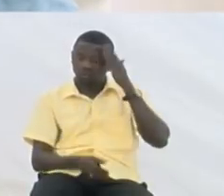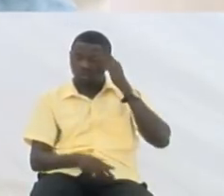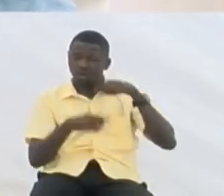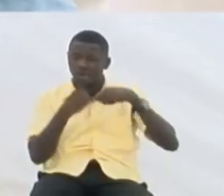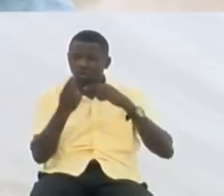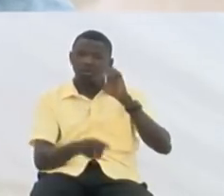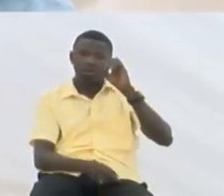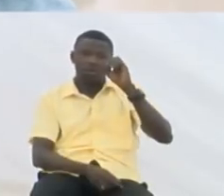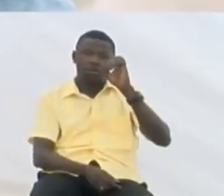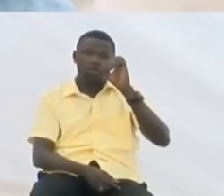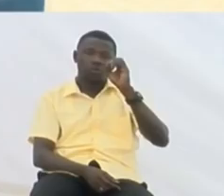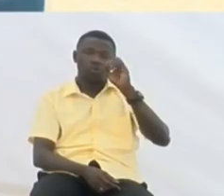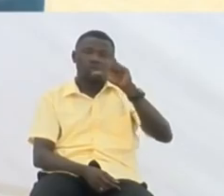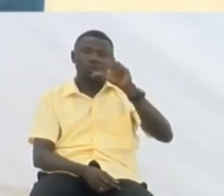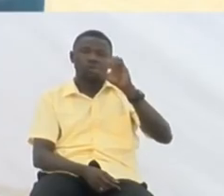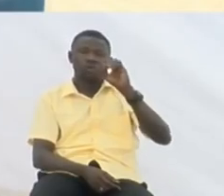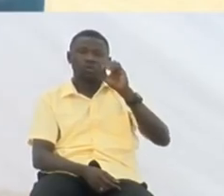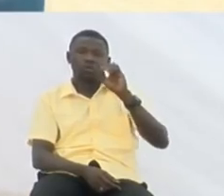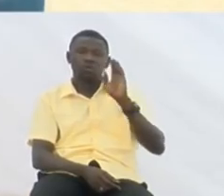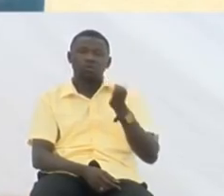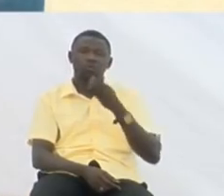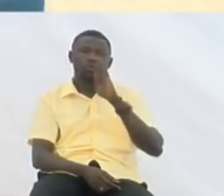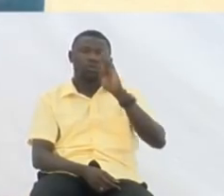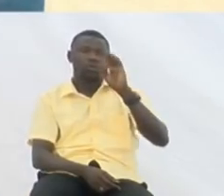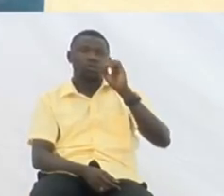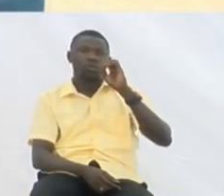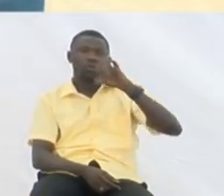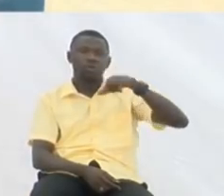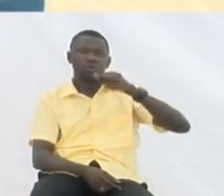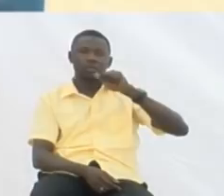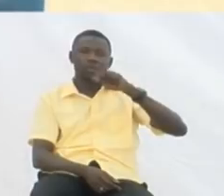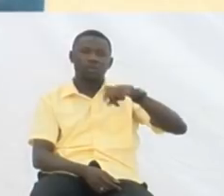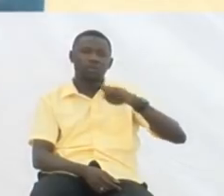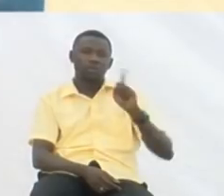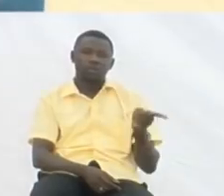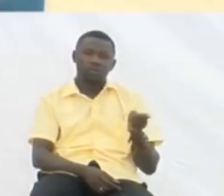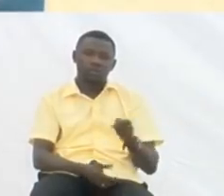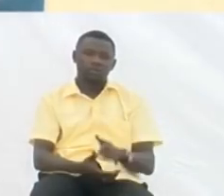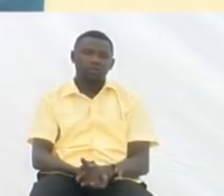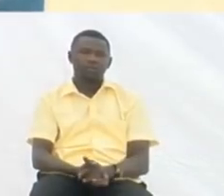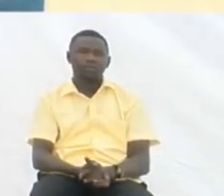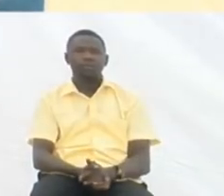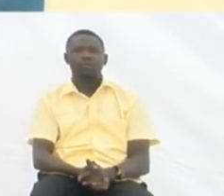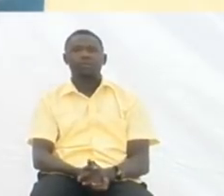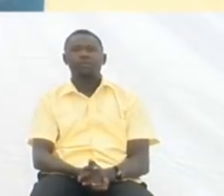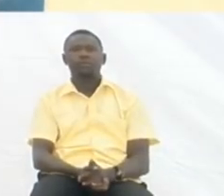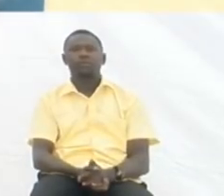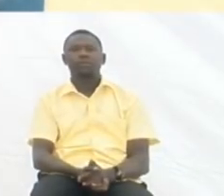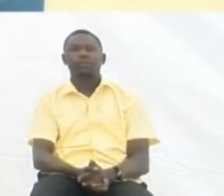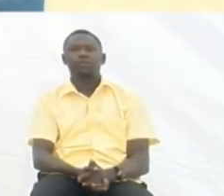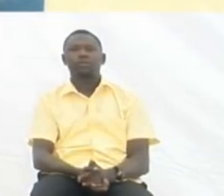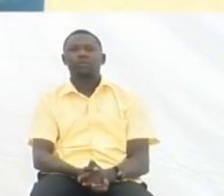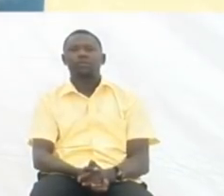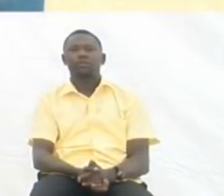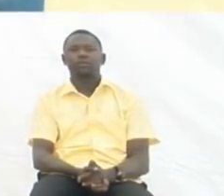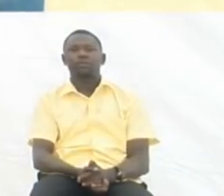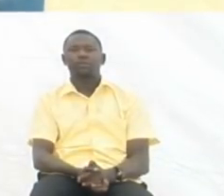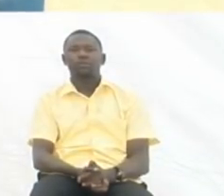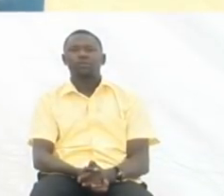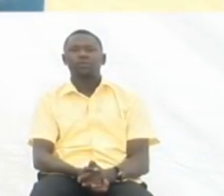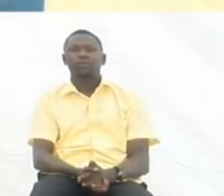Bojang? Ako, fulun asekeko wo senu meng iba foka wonya wo konolem ini Solo Bojang